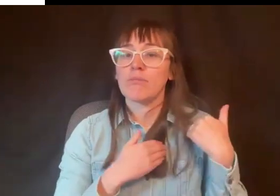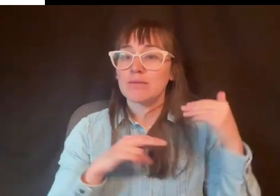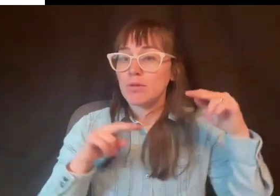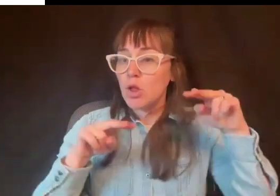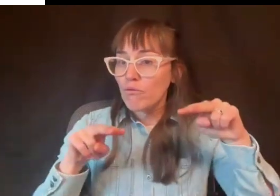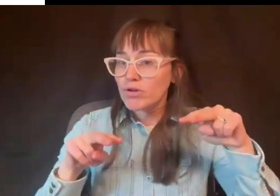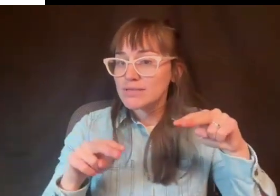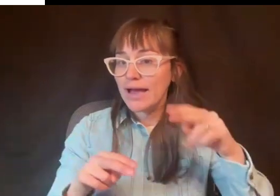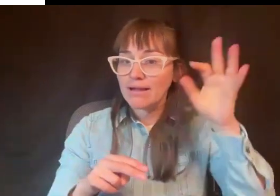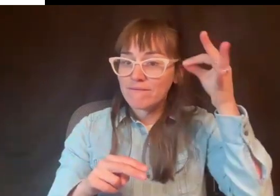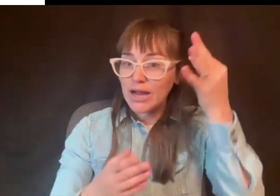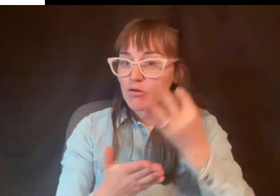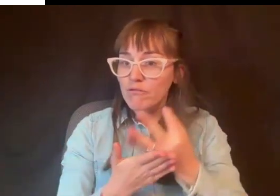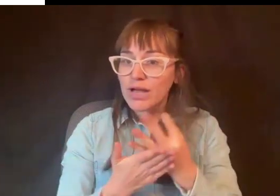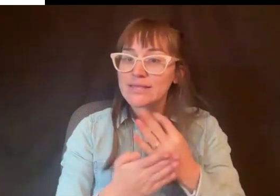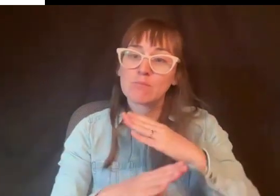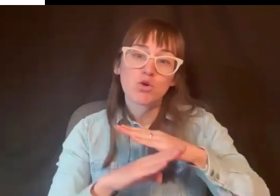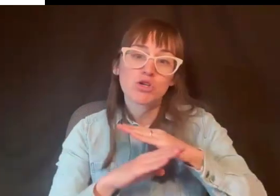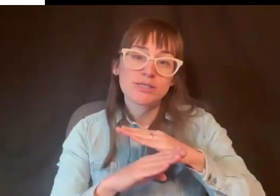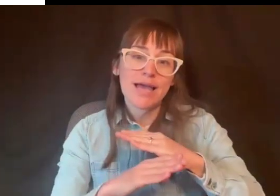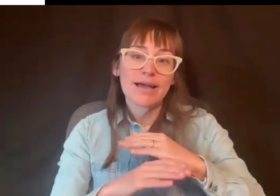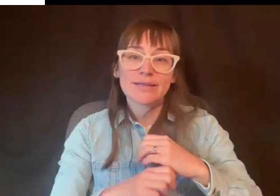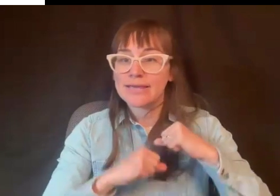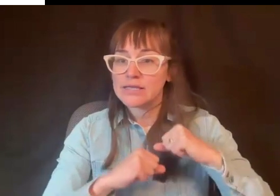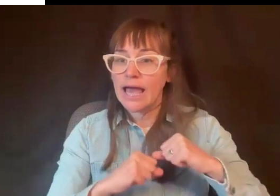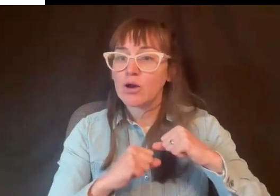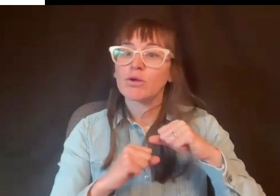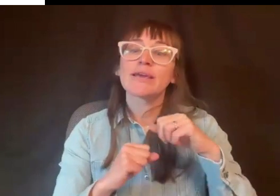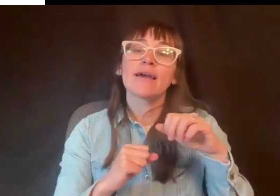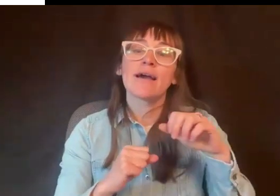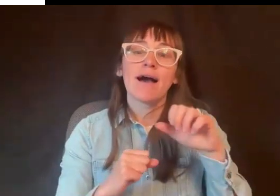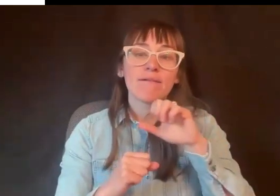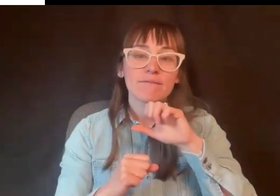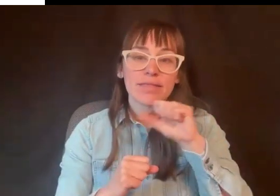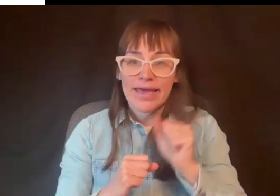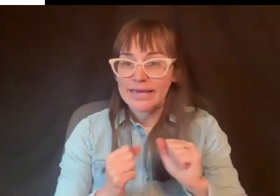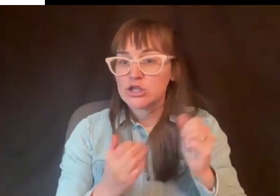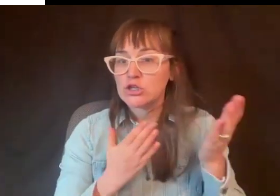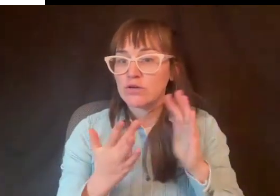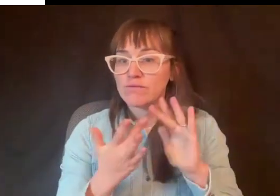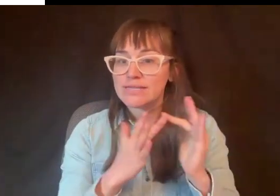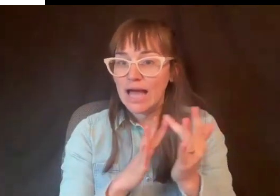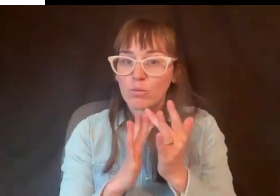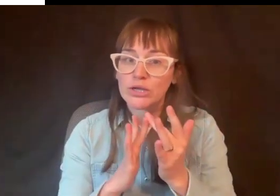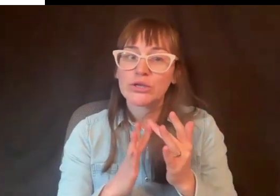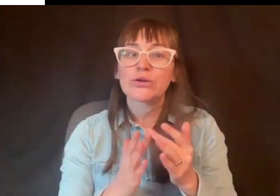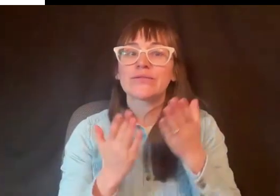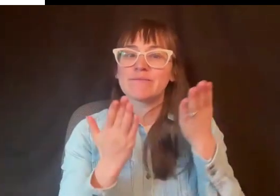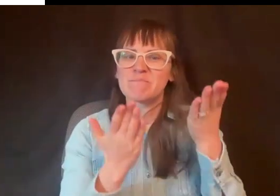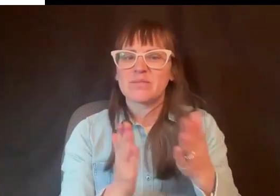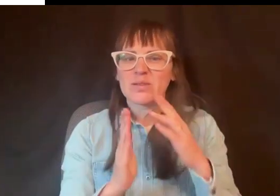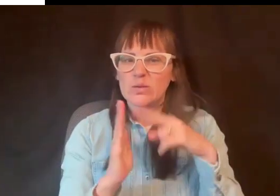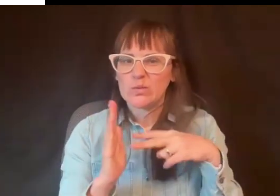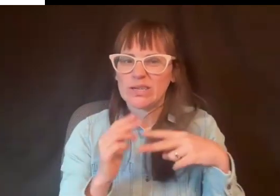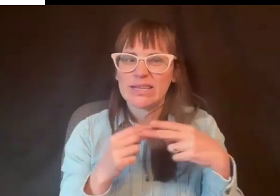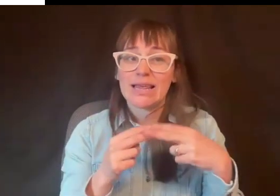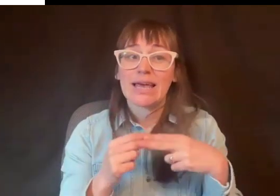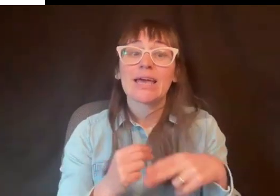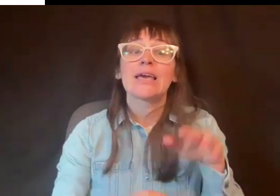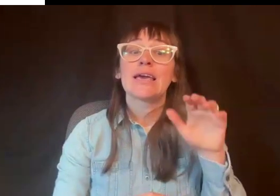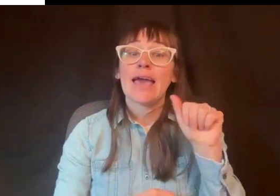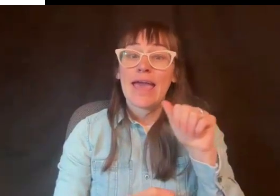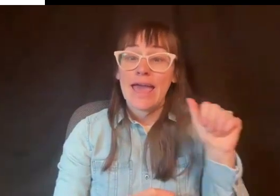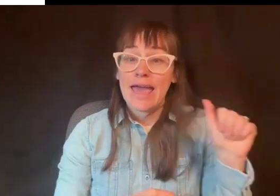the integrity of our aging services network. Consistent with Section 212 of the Older Americans Act, AAAs who seek to